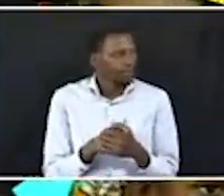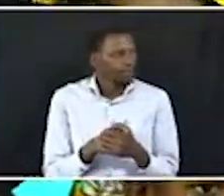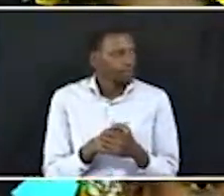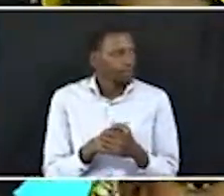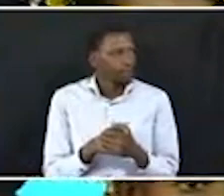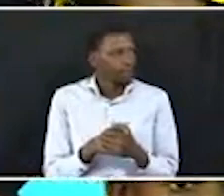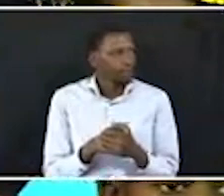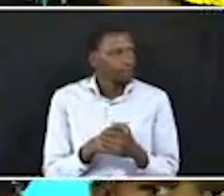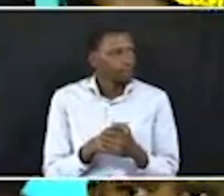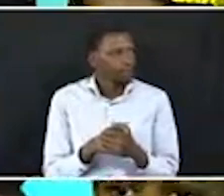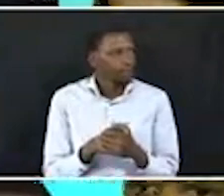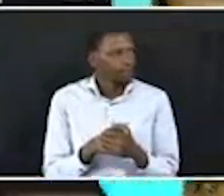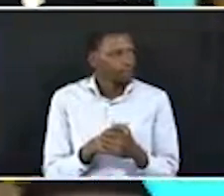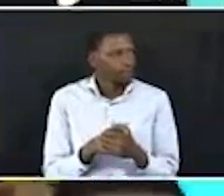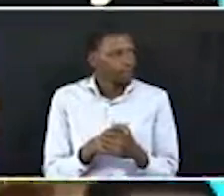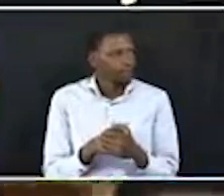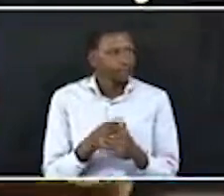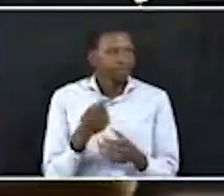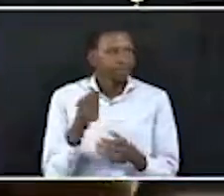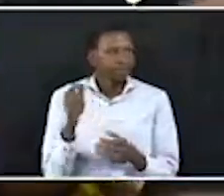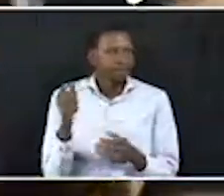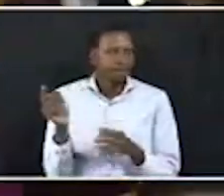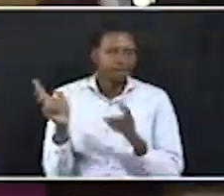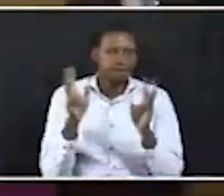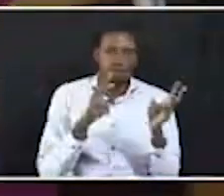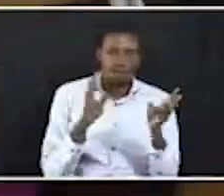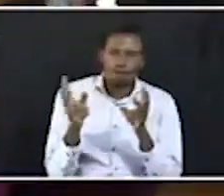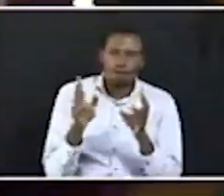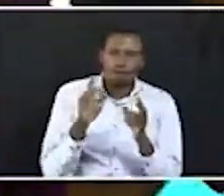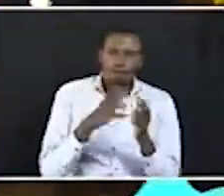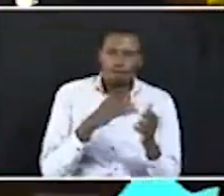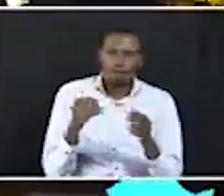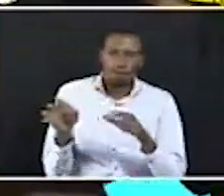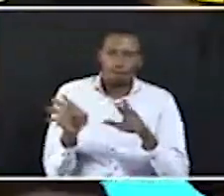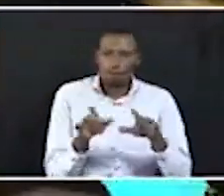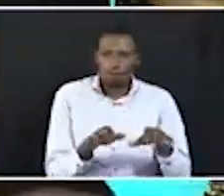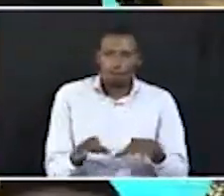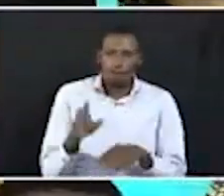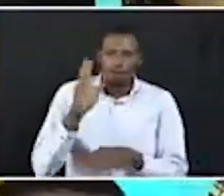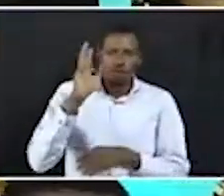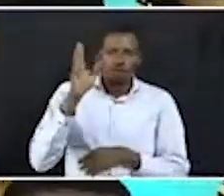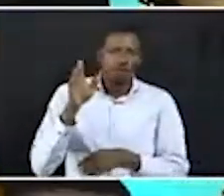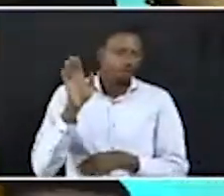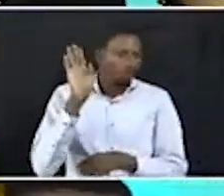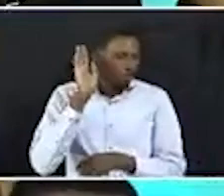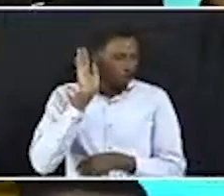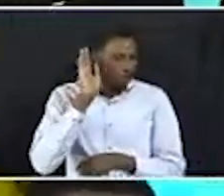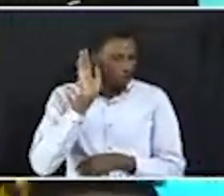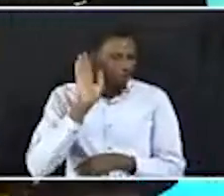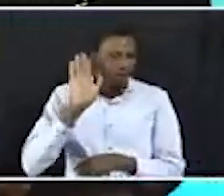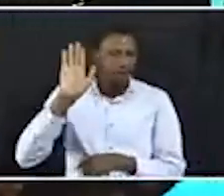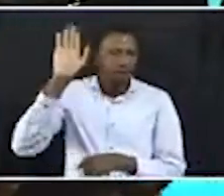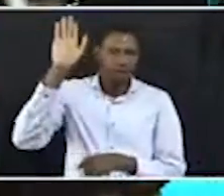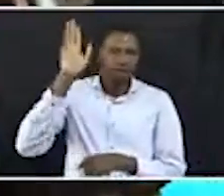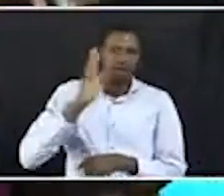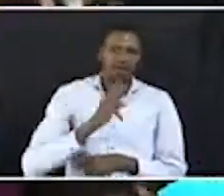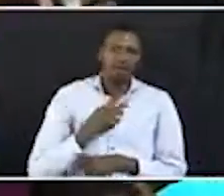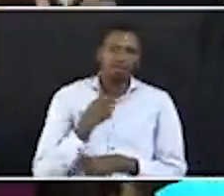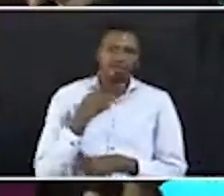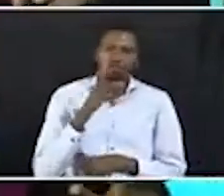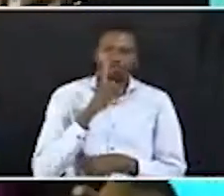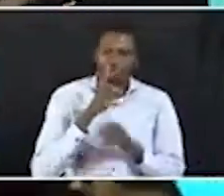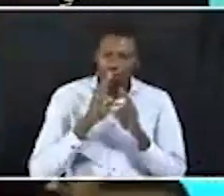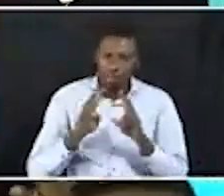Okay, let's sing. The winds and the waves shall obey thy